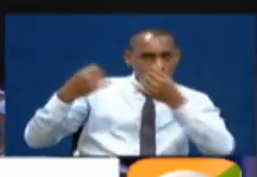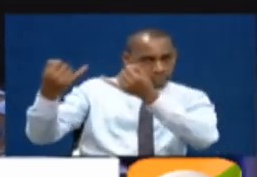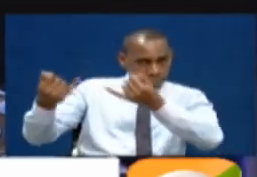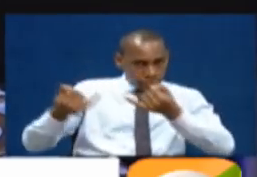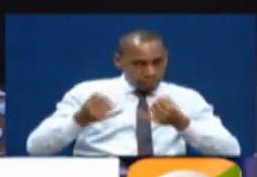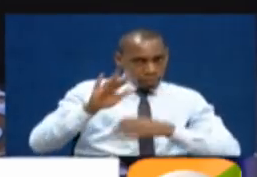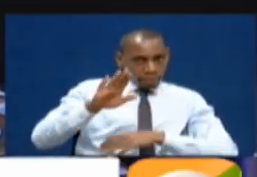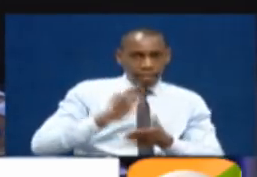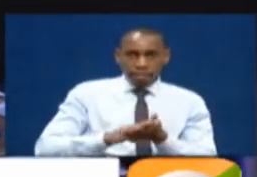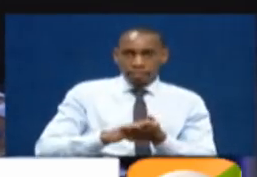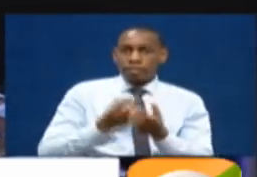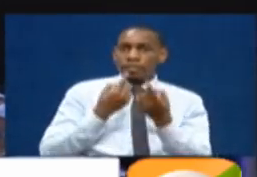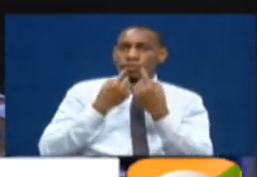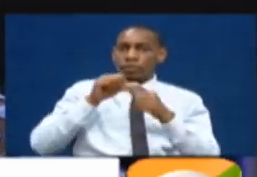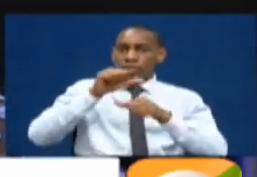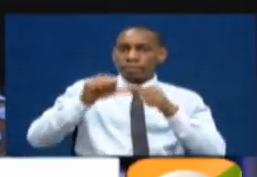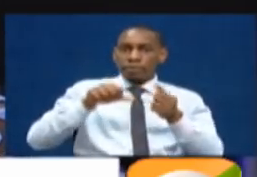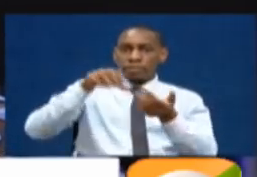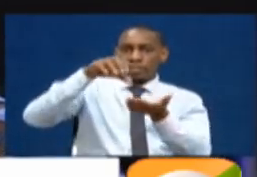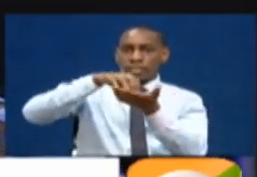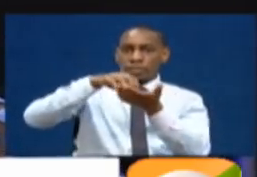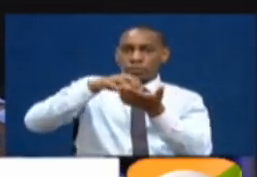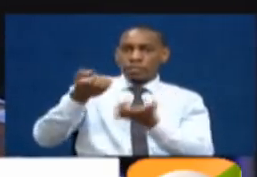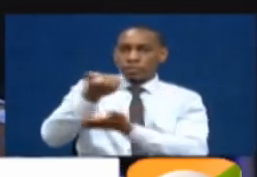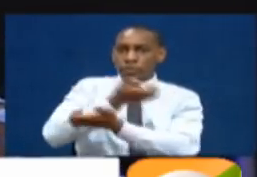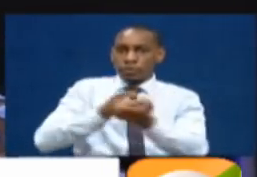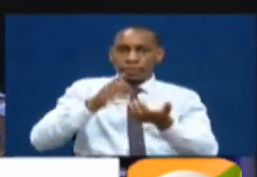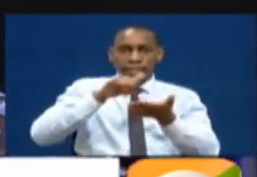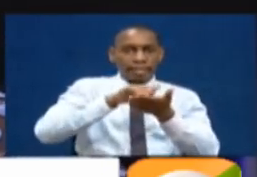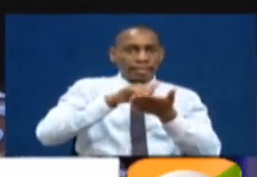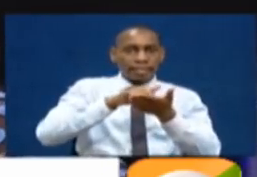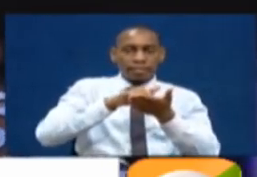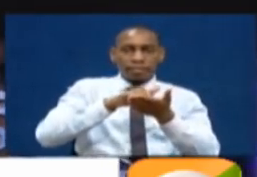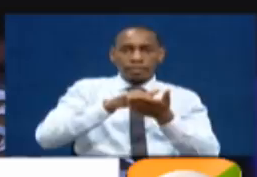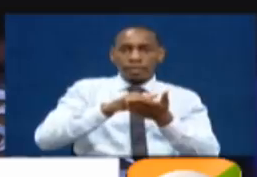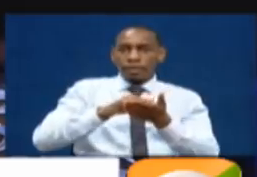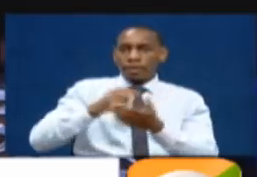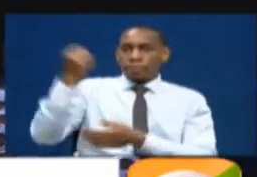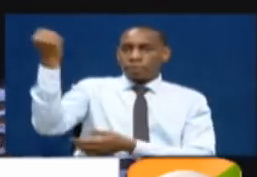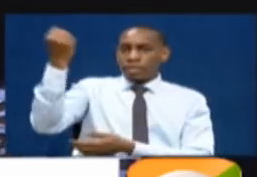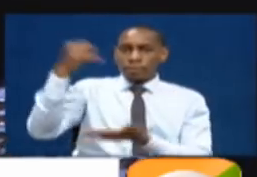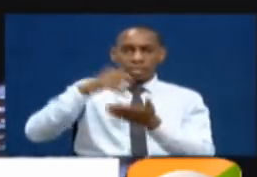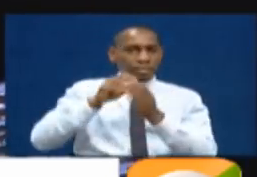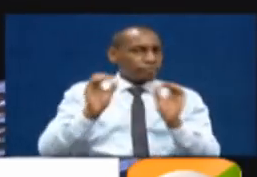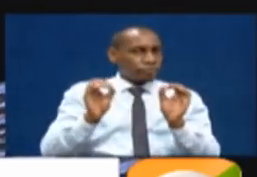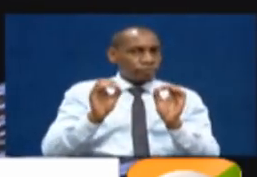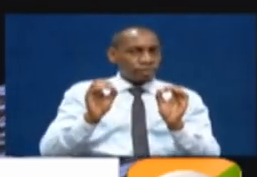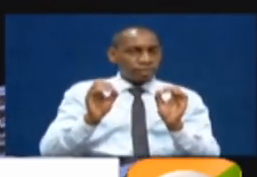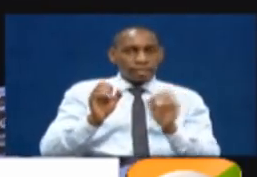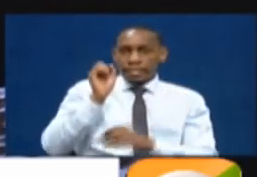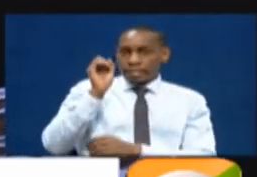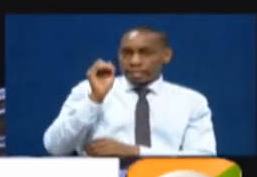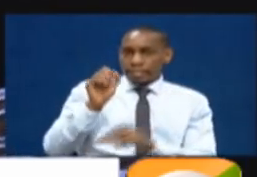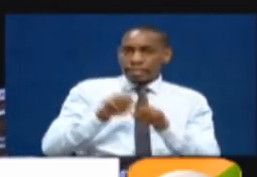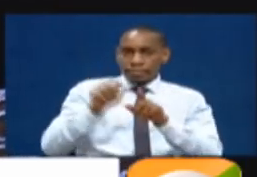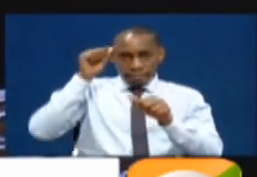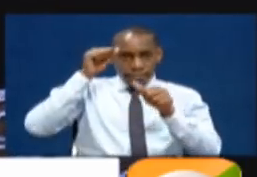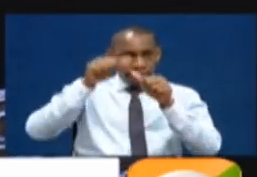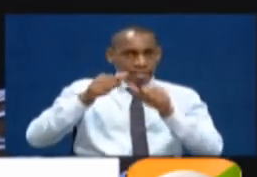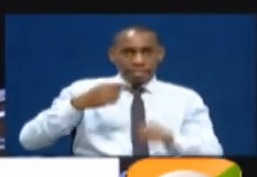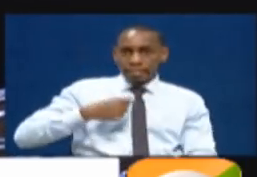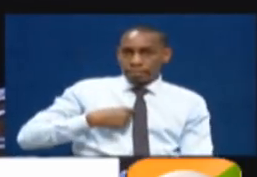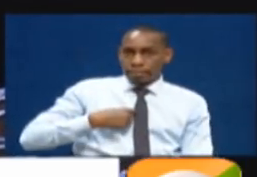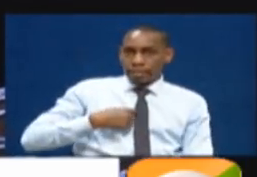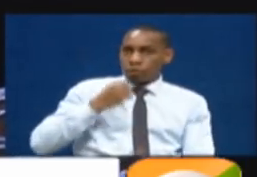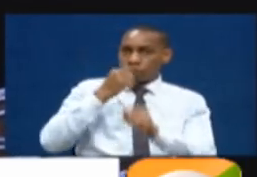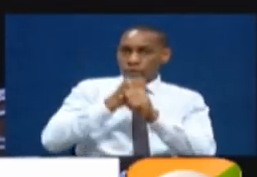and you were talking about the state of the economy and say, let's not bring politics into this, it reminds me of